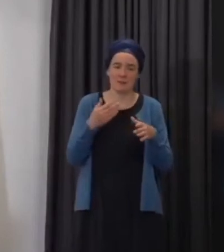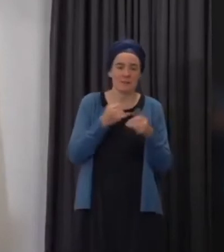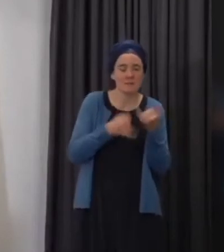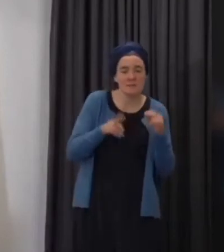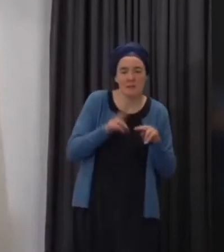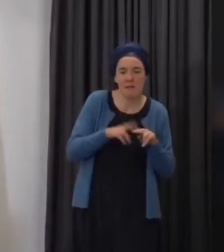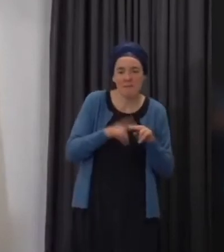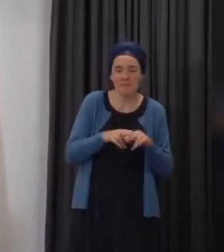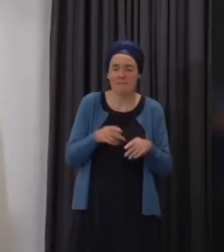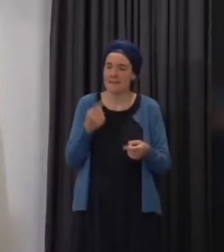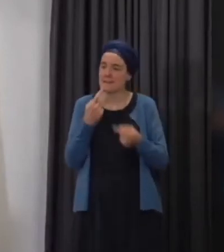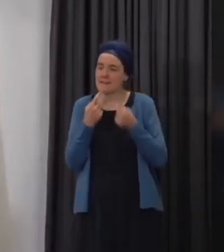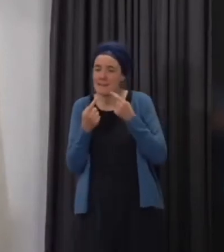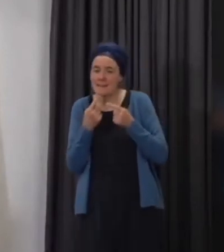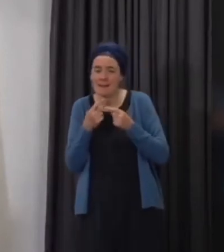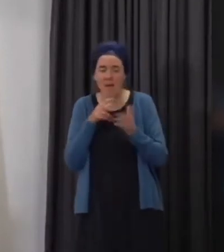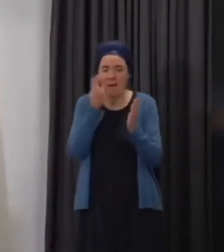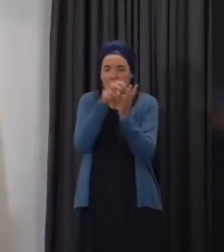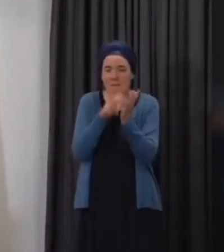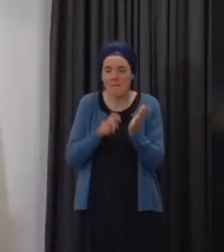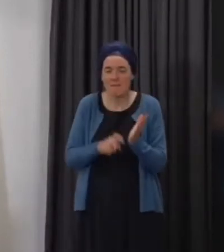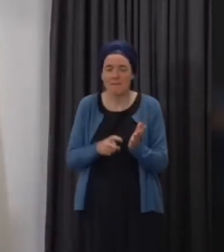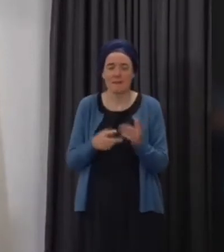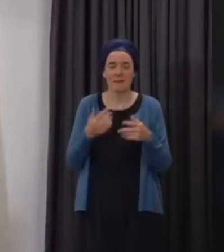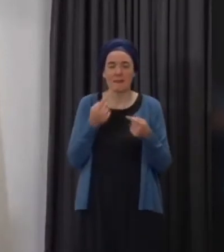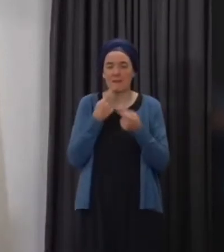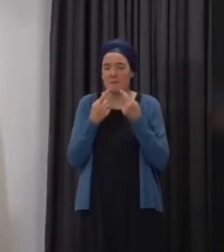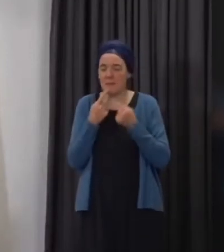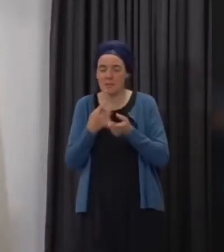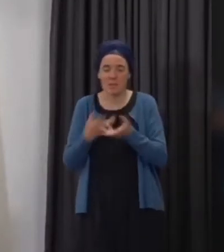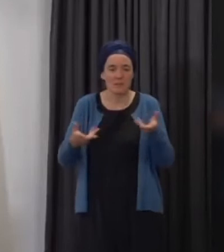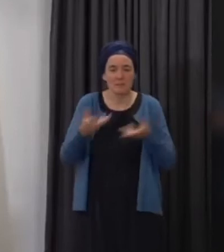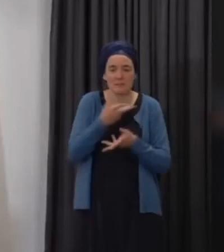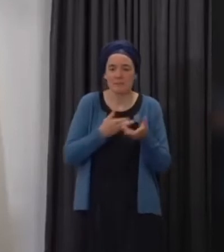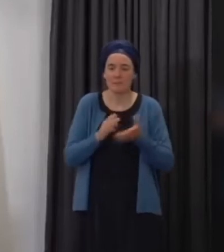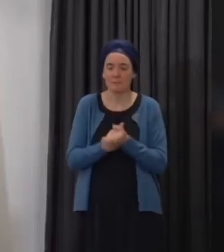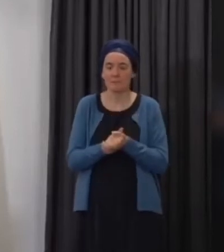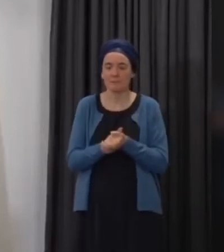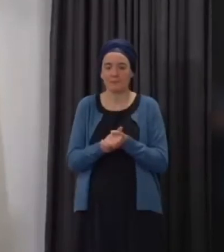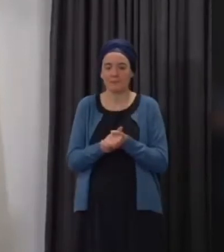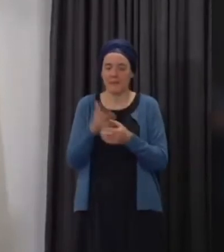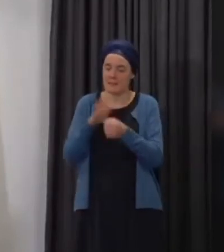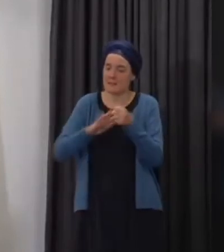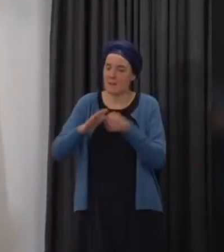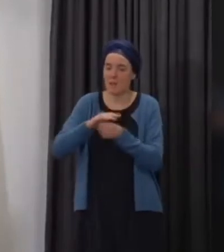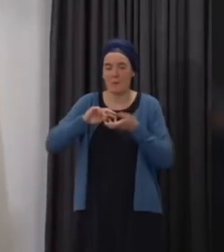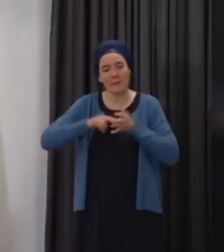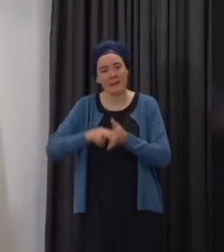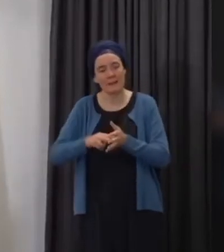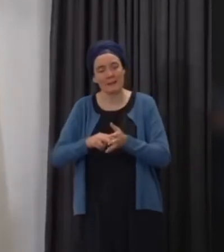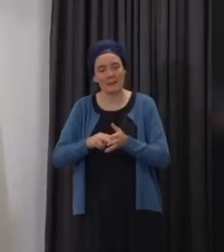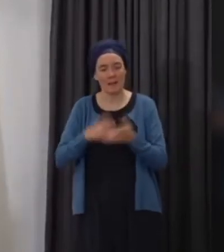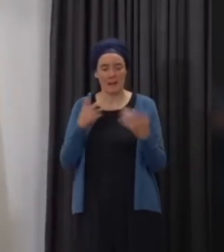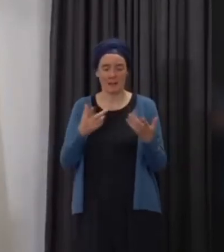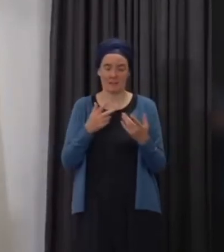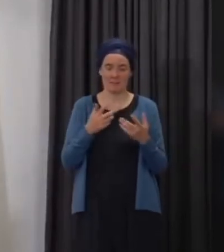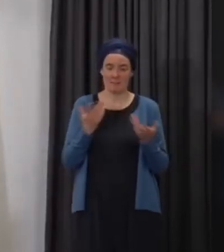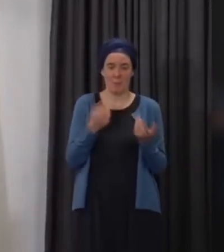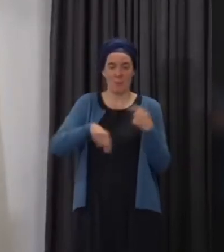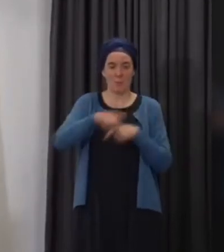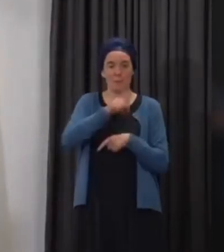data capture, and information flow. Scenario planning and arrange to support people who need help to